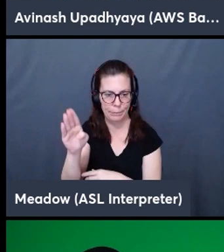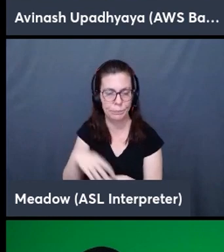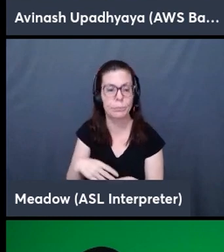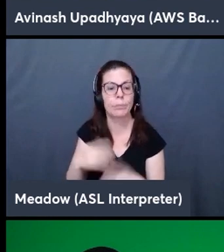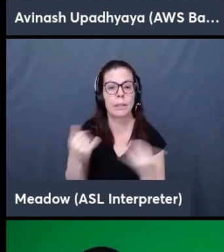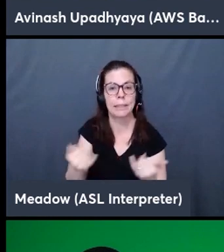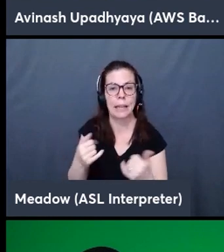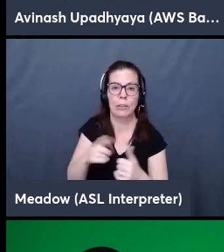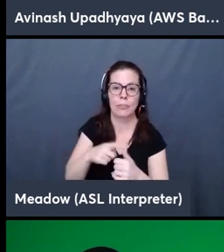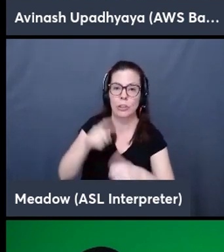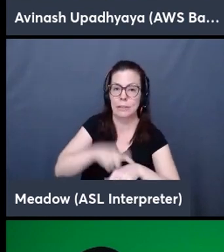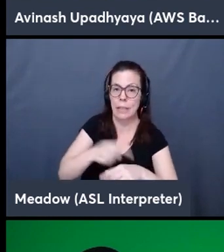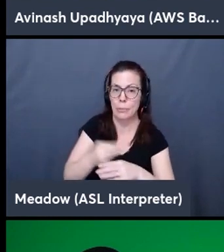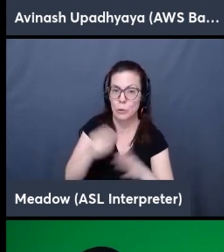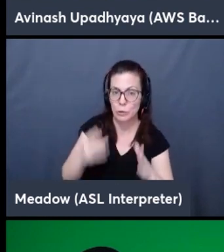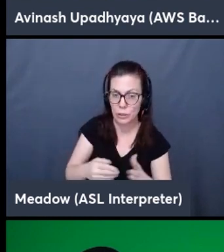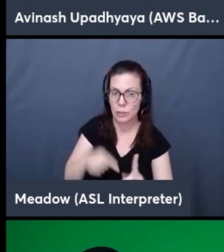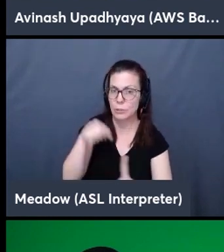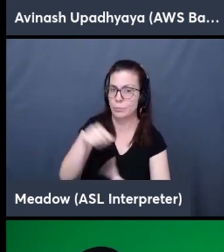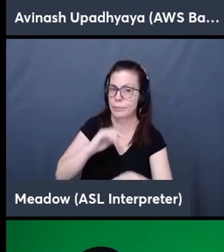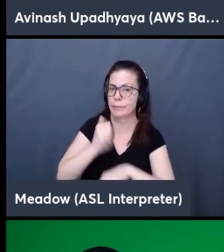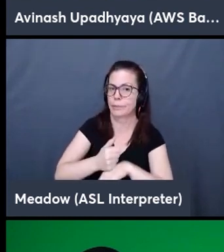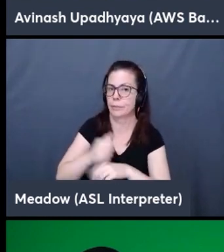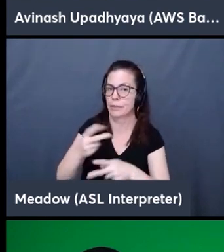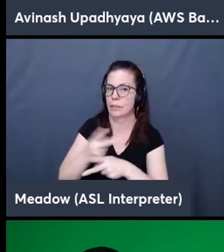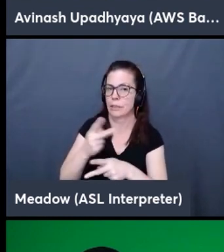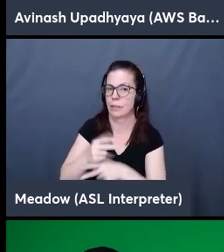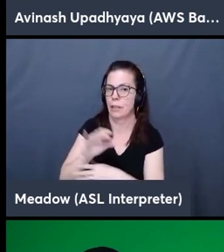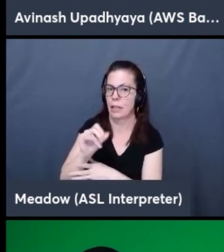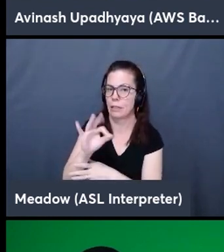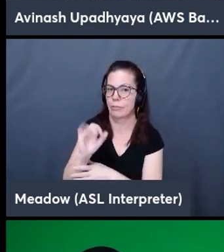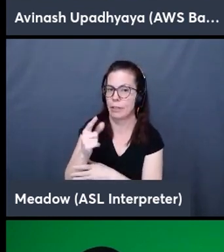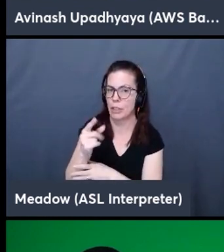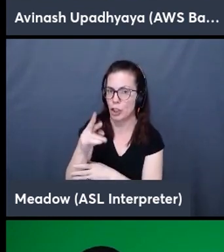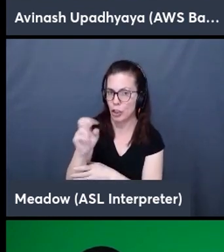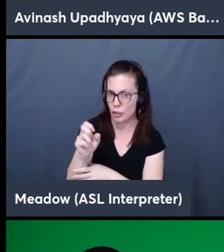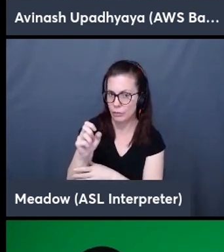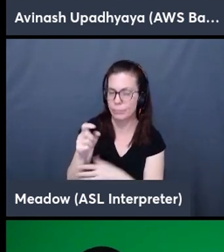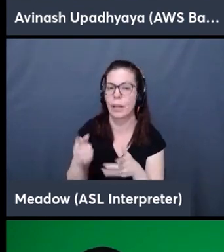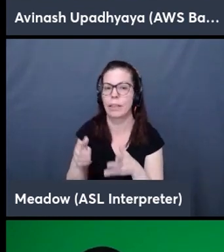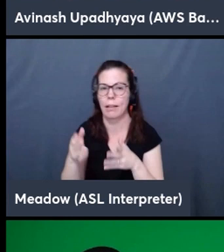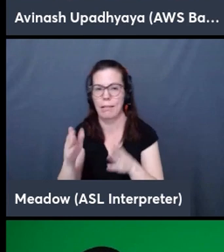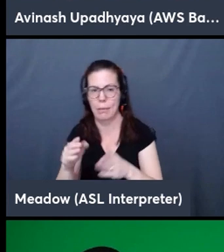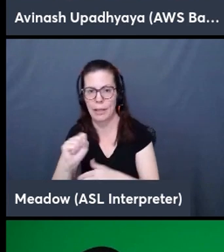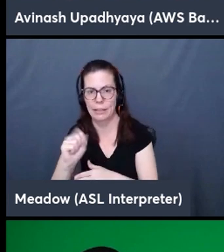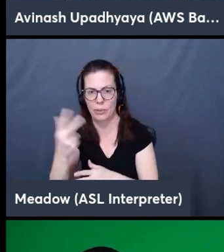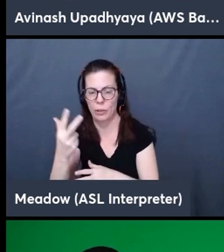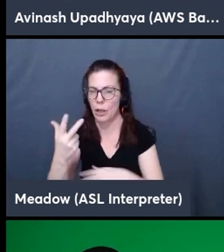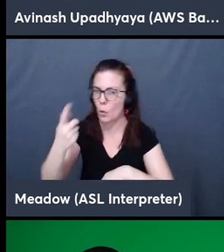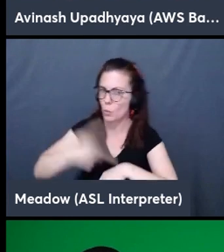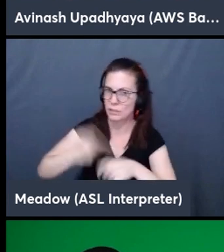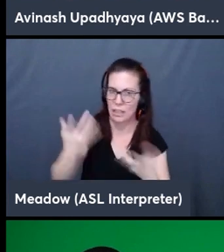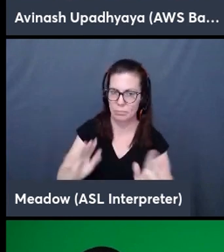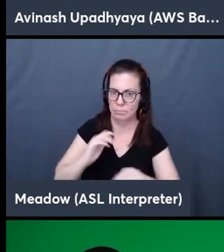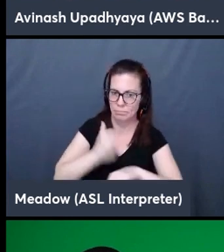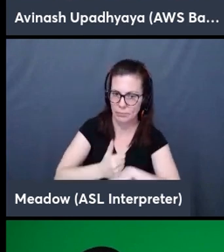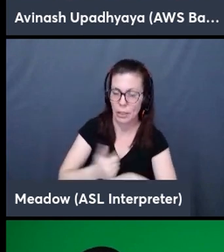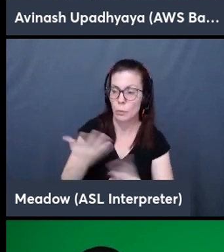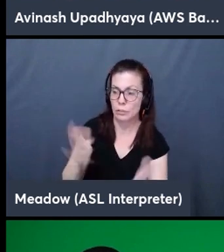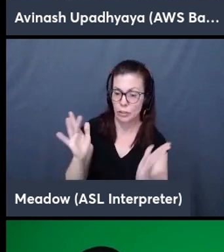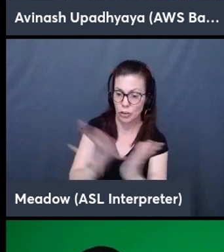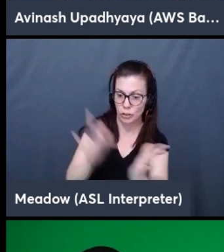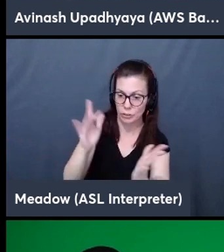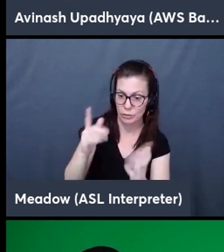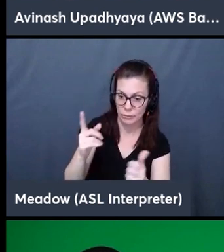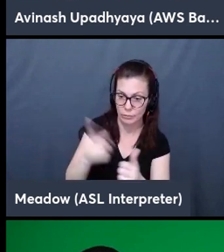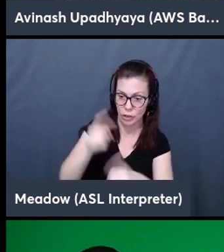Configure Resources, and you need to enable S3 here. And this is a one-time setting. Once you do this, you don't have to do this